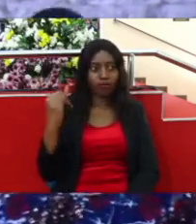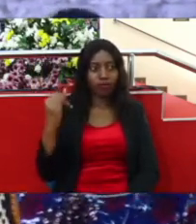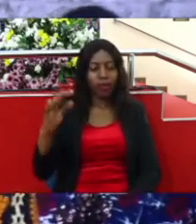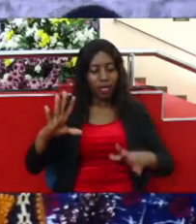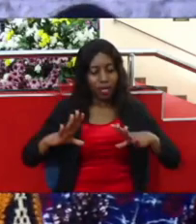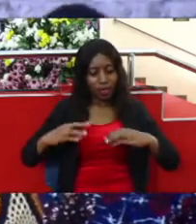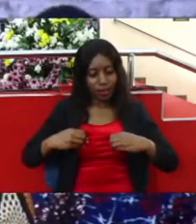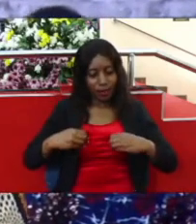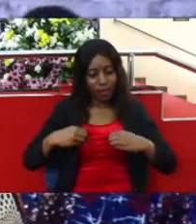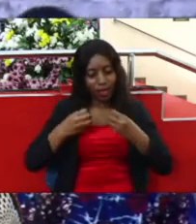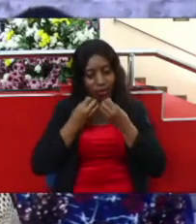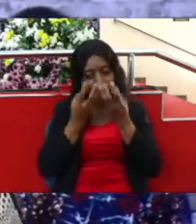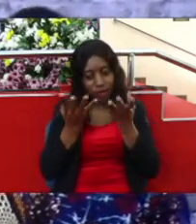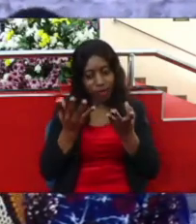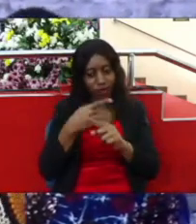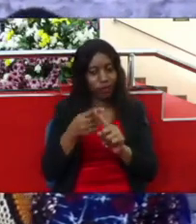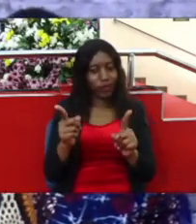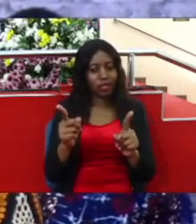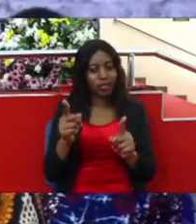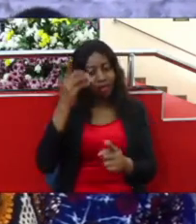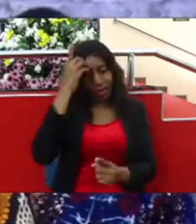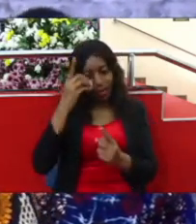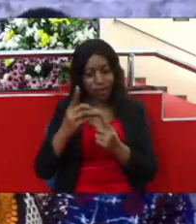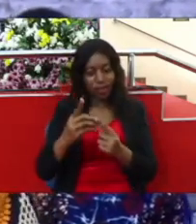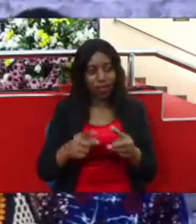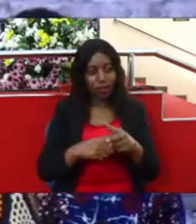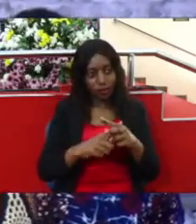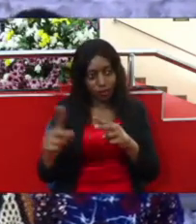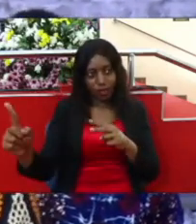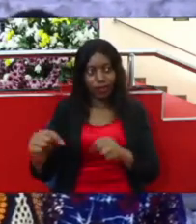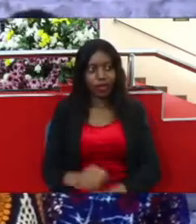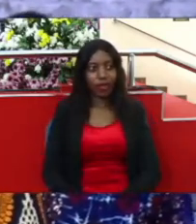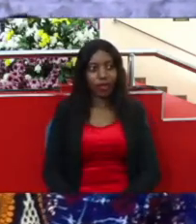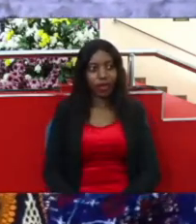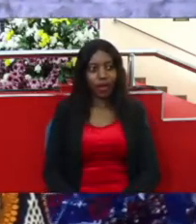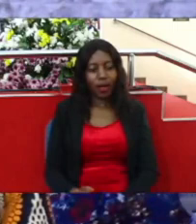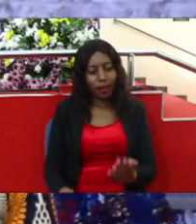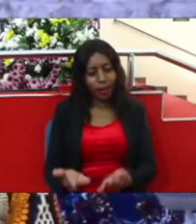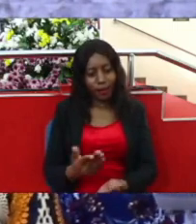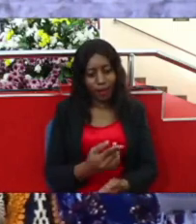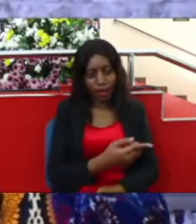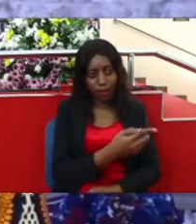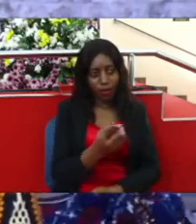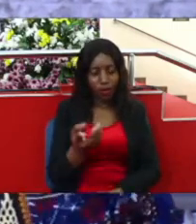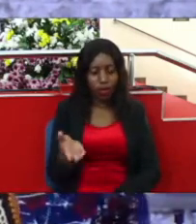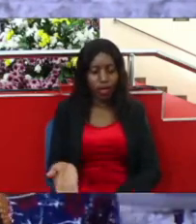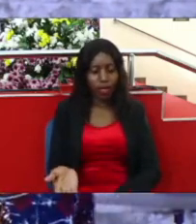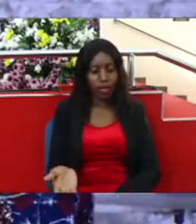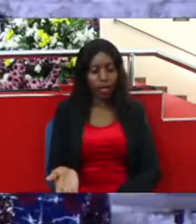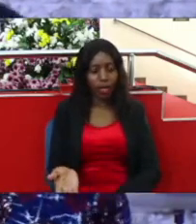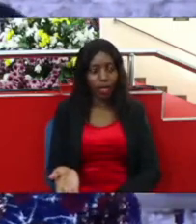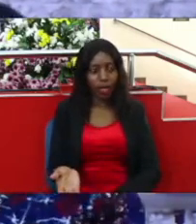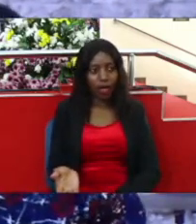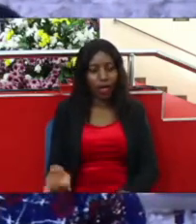run. Lakini anaamua kutoroka. Could you be here and you have received that message? Pengine uko hapa na umepokea ujumbe kama huo. Could